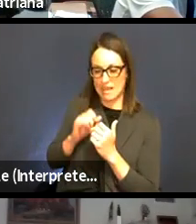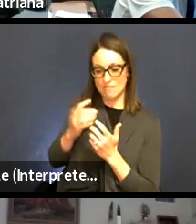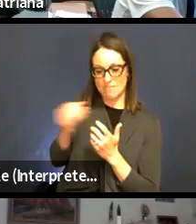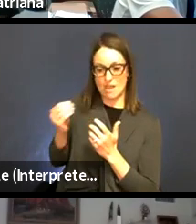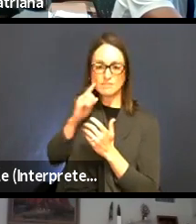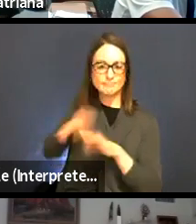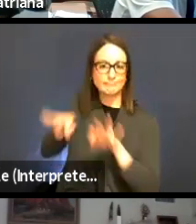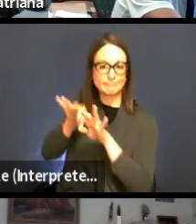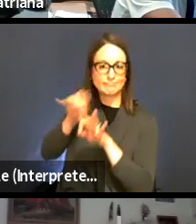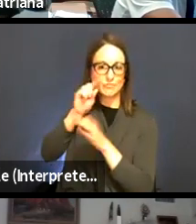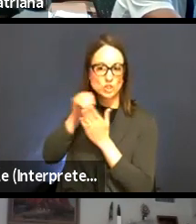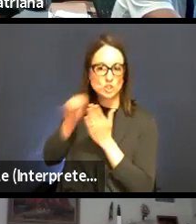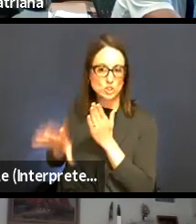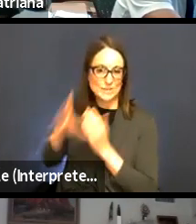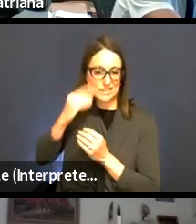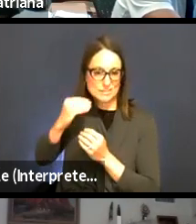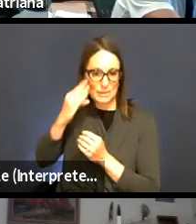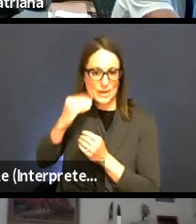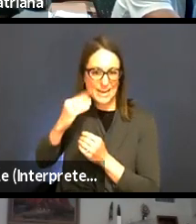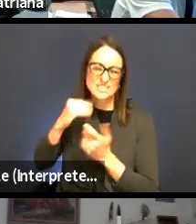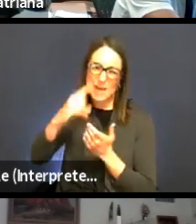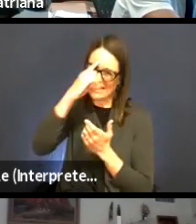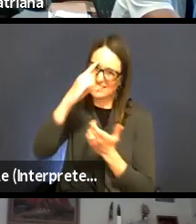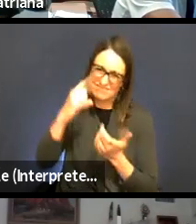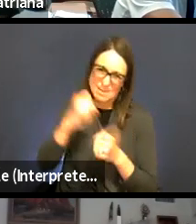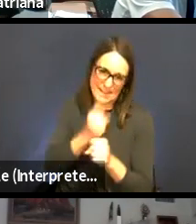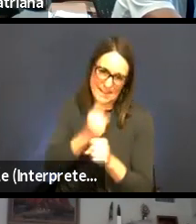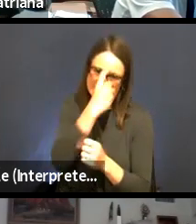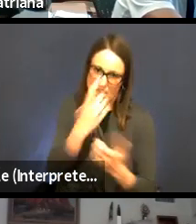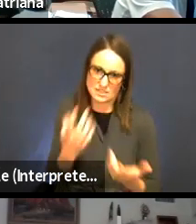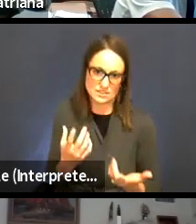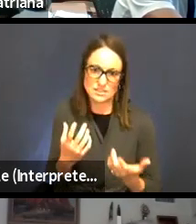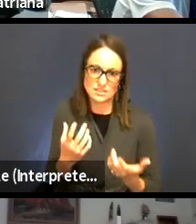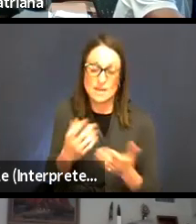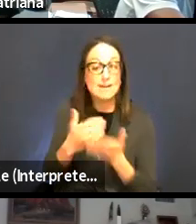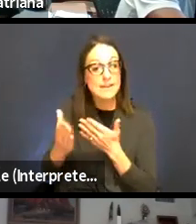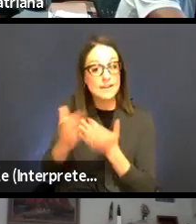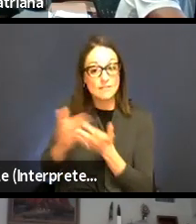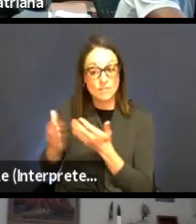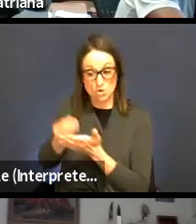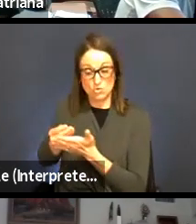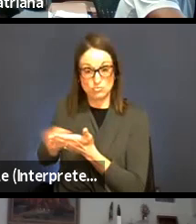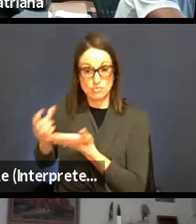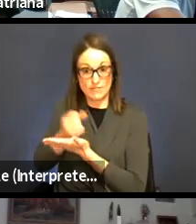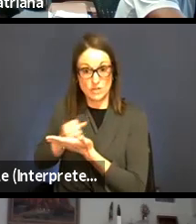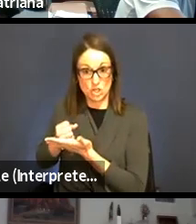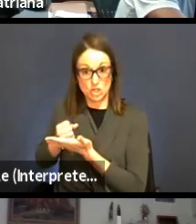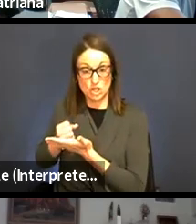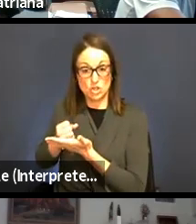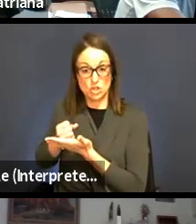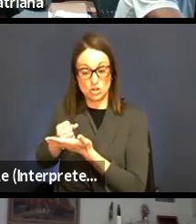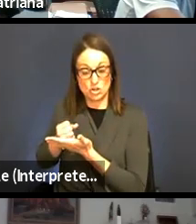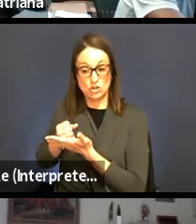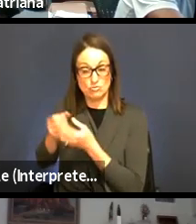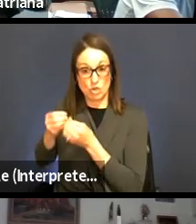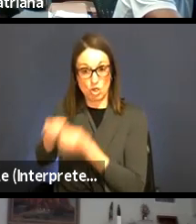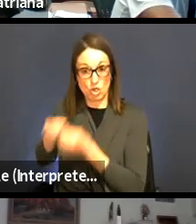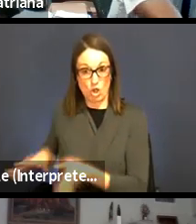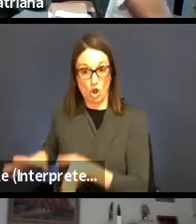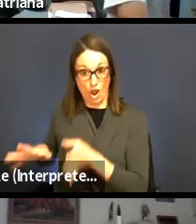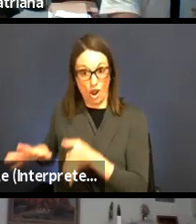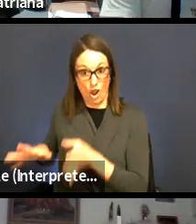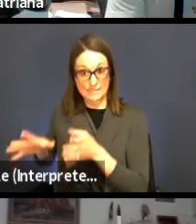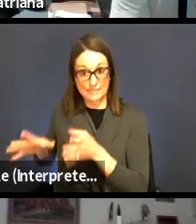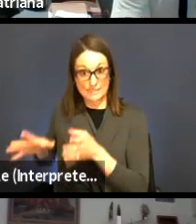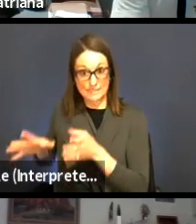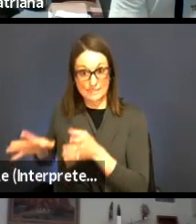so I think that makes sense, even though, you know, the revenue lost from tuition is really unfortunate. I think it sends a